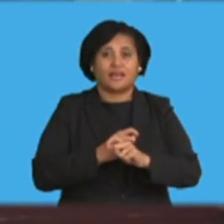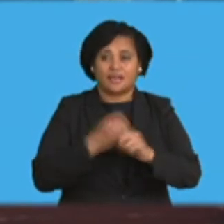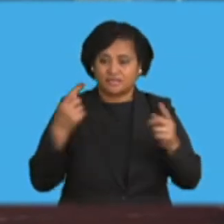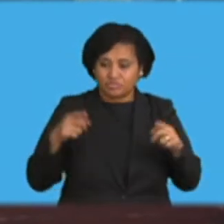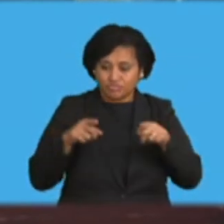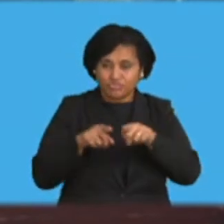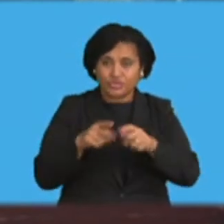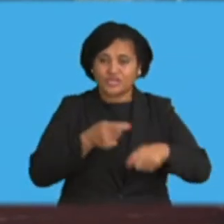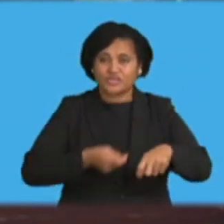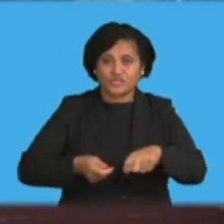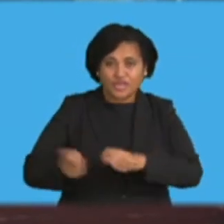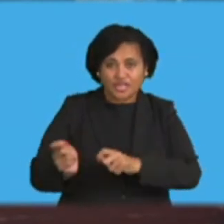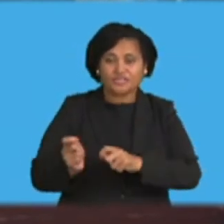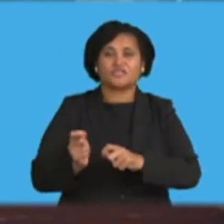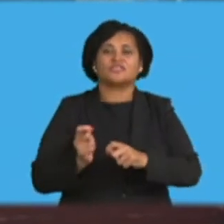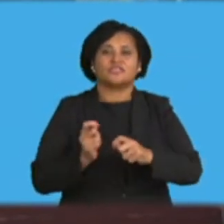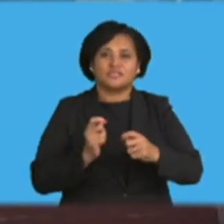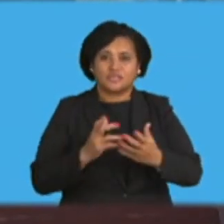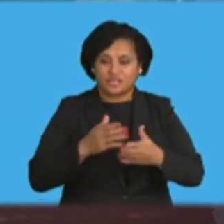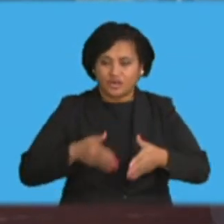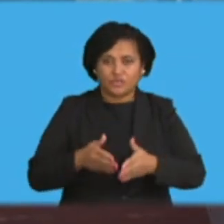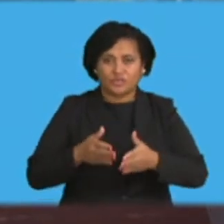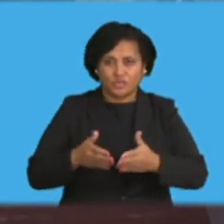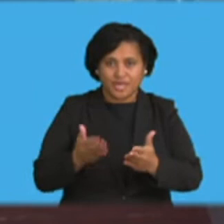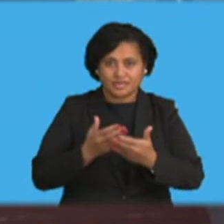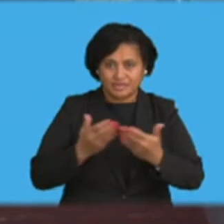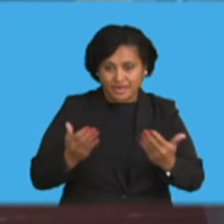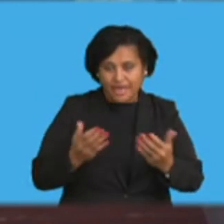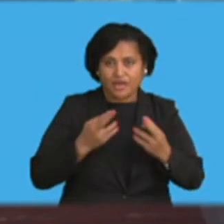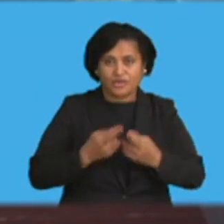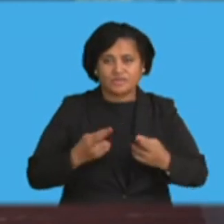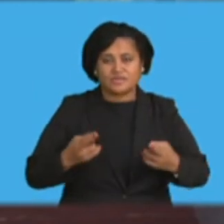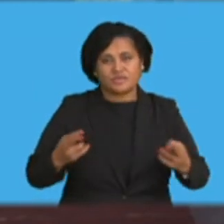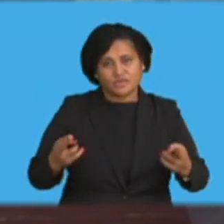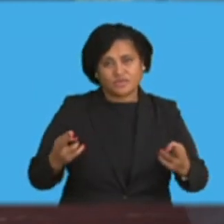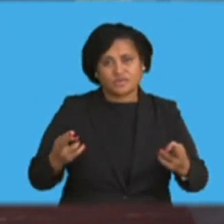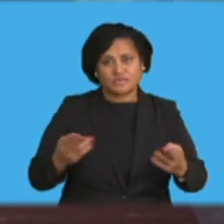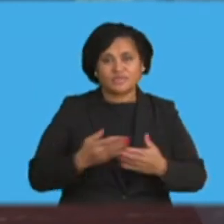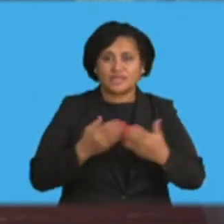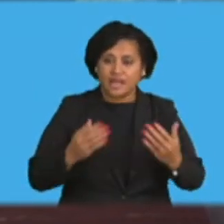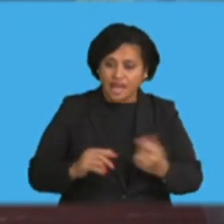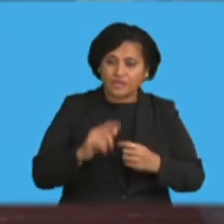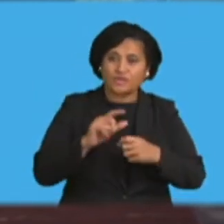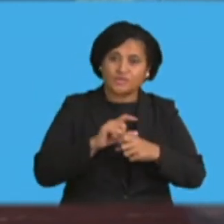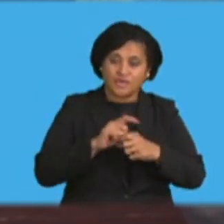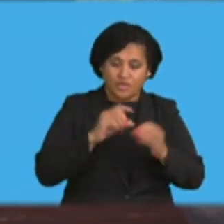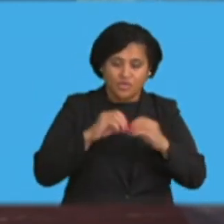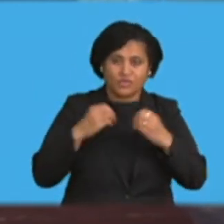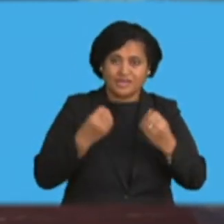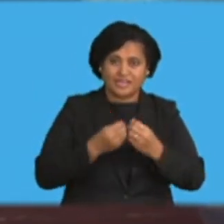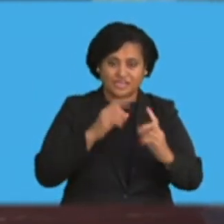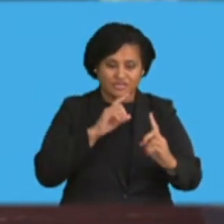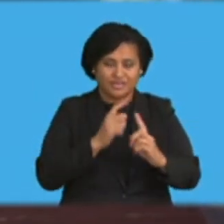strategy, capabilities and resources, and intend to create an organizational